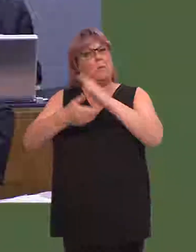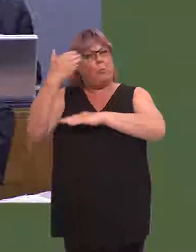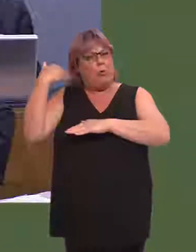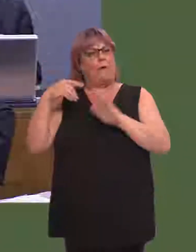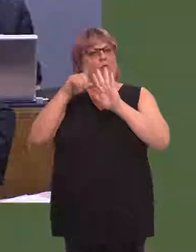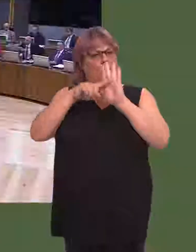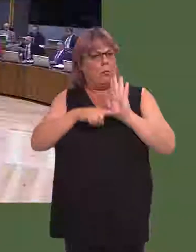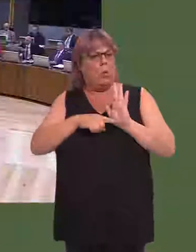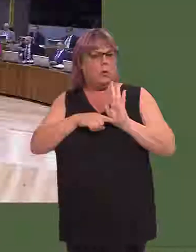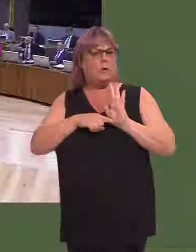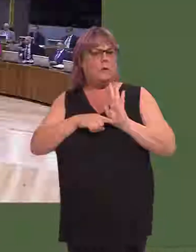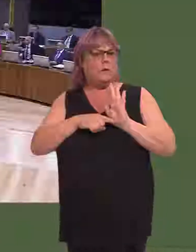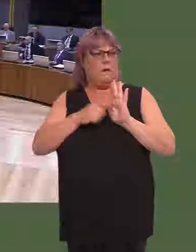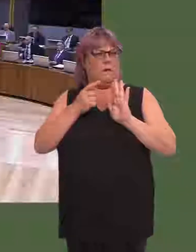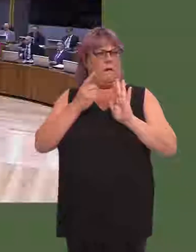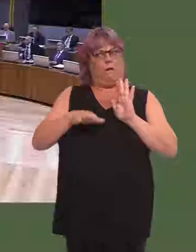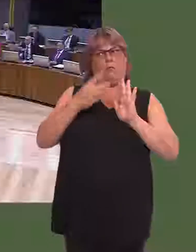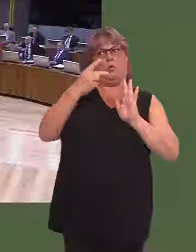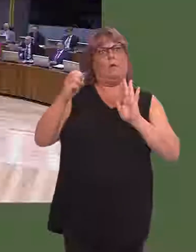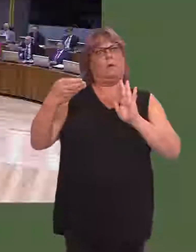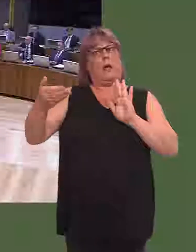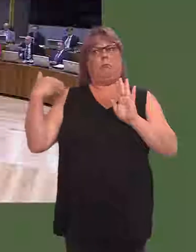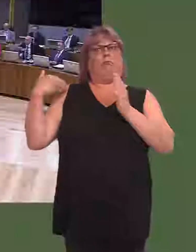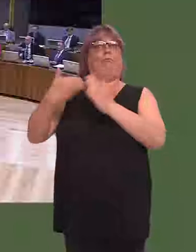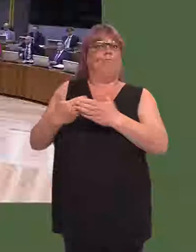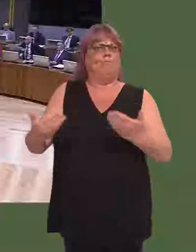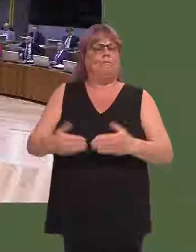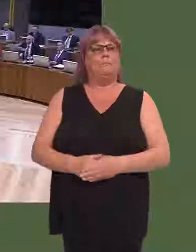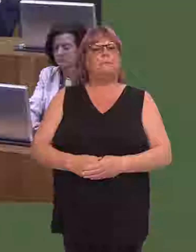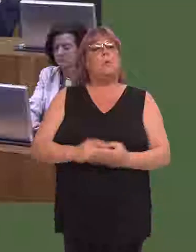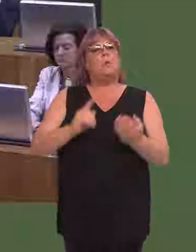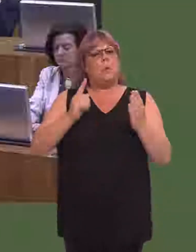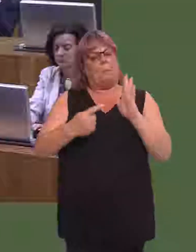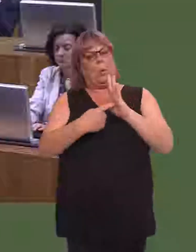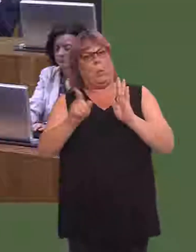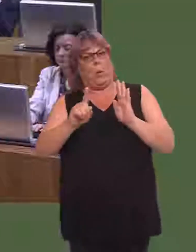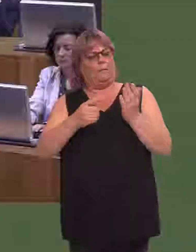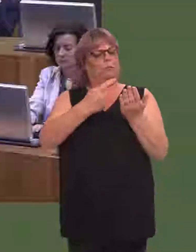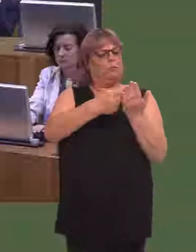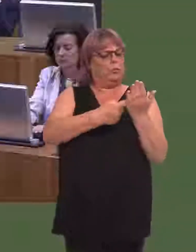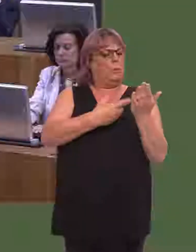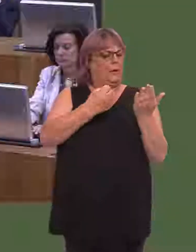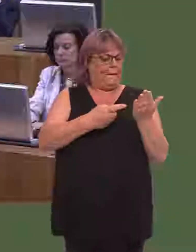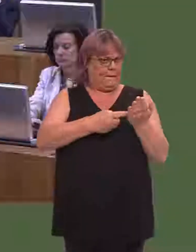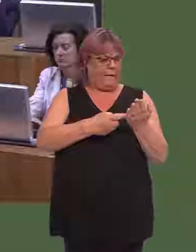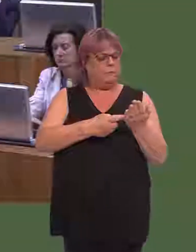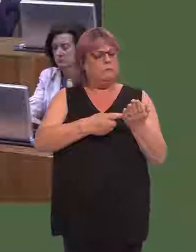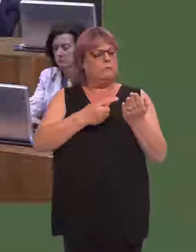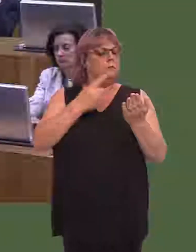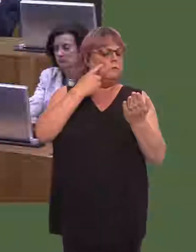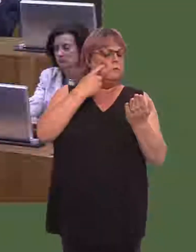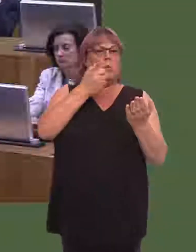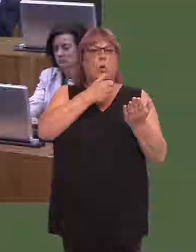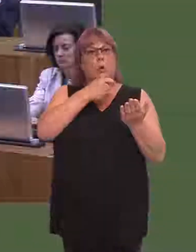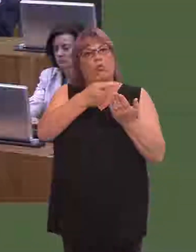consistent with previous reports, in many cases a summary of previous reviews since 2009. Now, what's hugely important, now that we have that report, we can